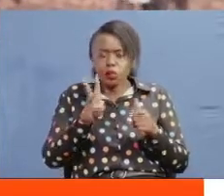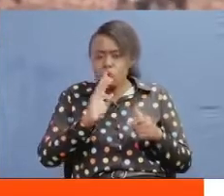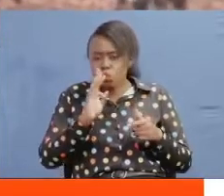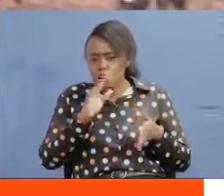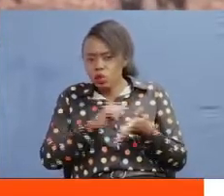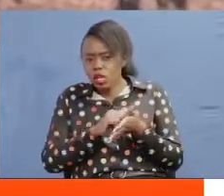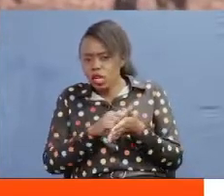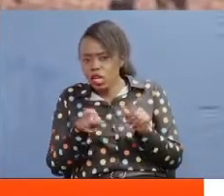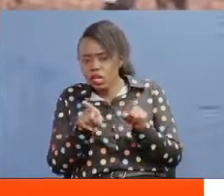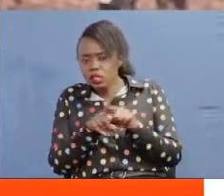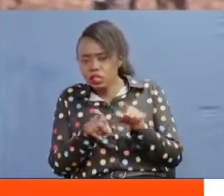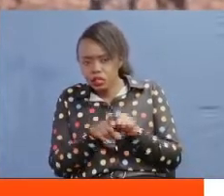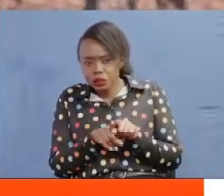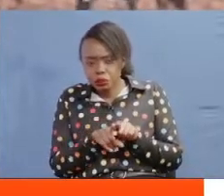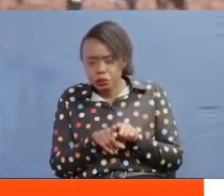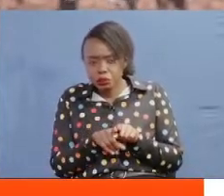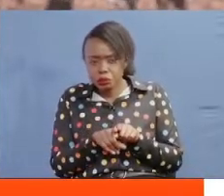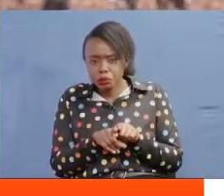death